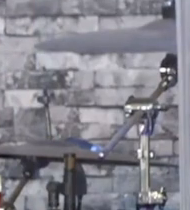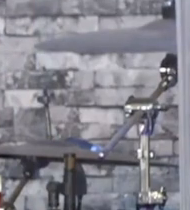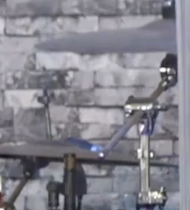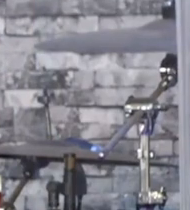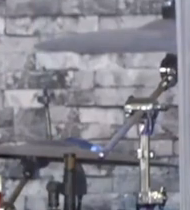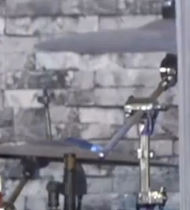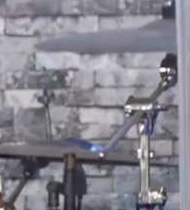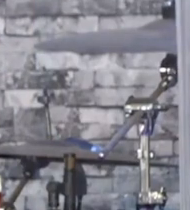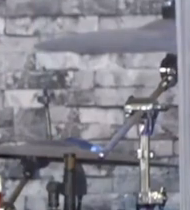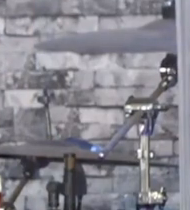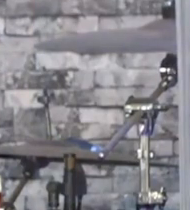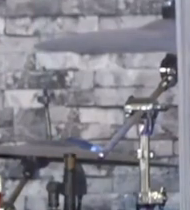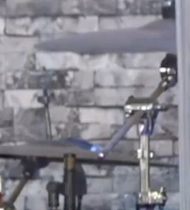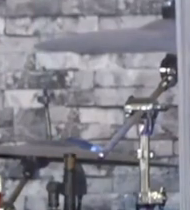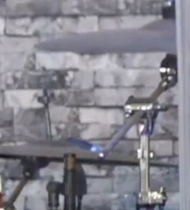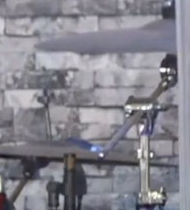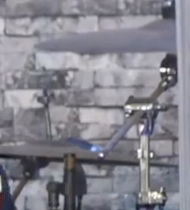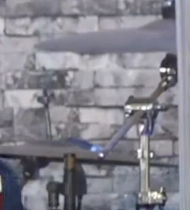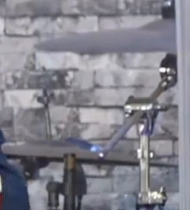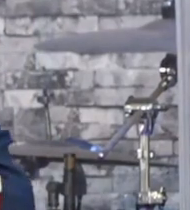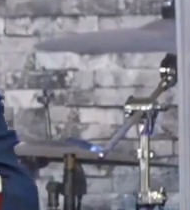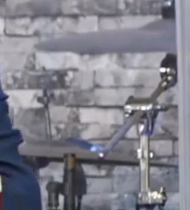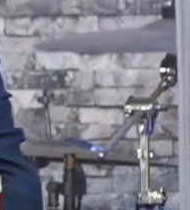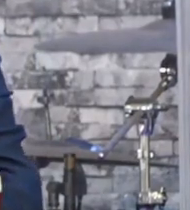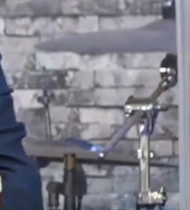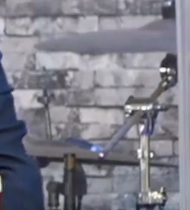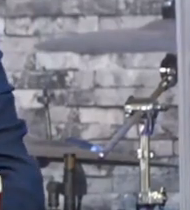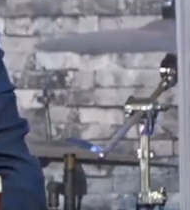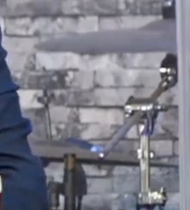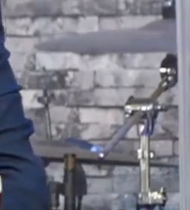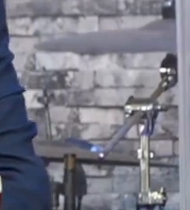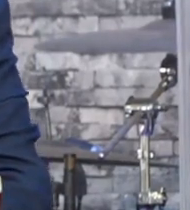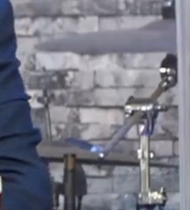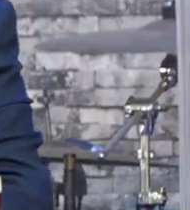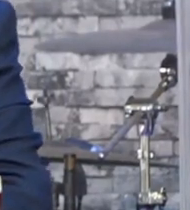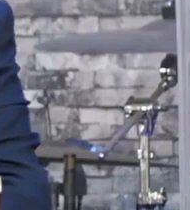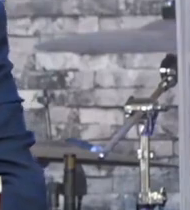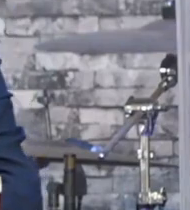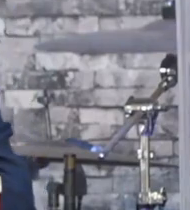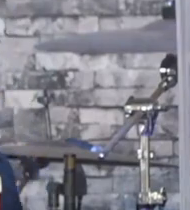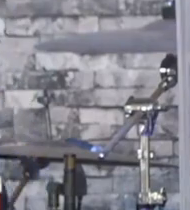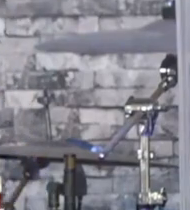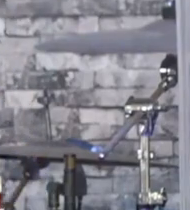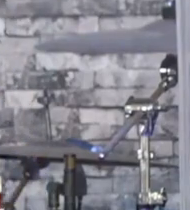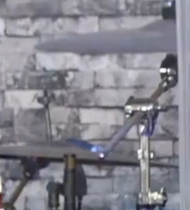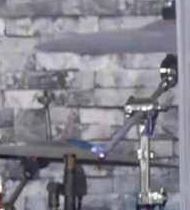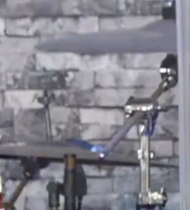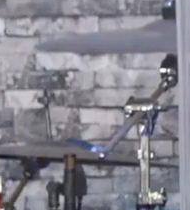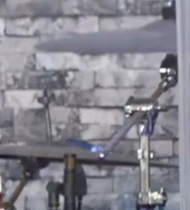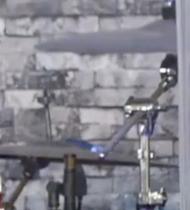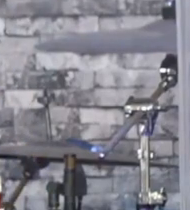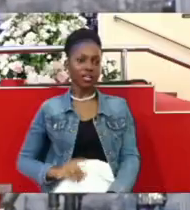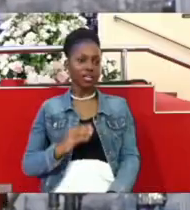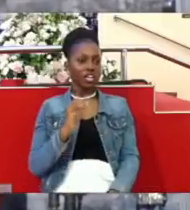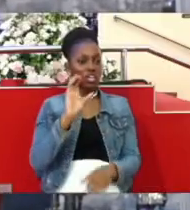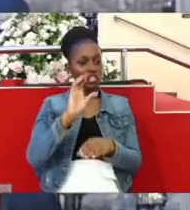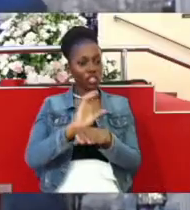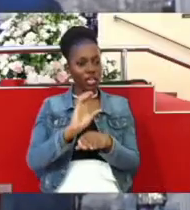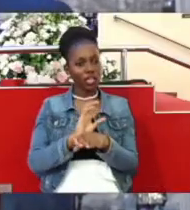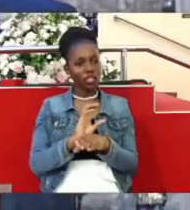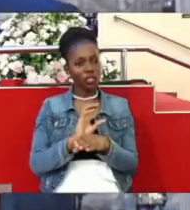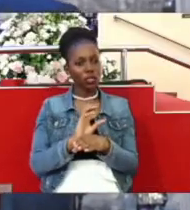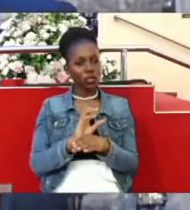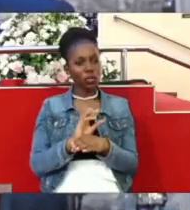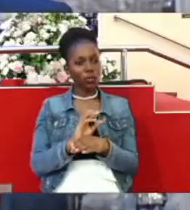And submit yourself to her. Na ukajinyenyekeze kwake. Praise the name of the Lord. Church, we need to learn to submit in